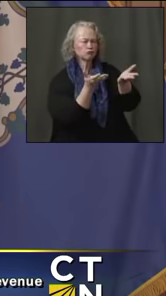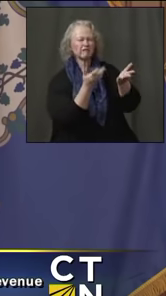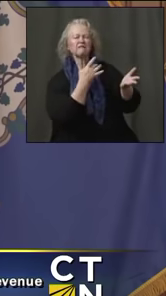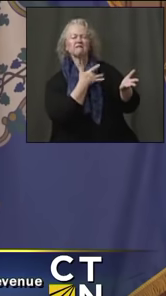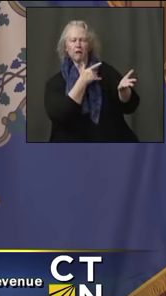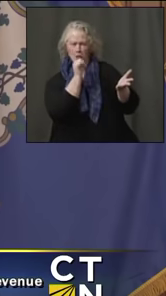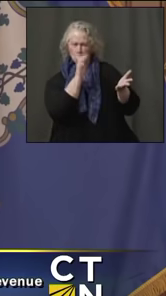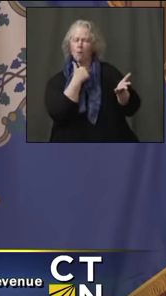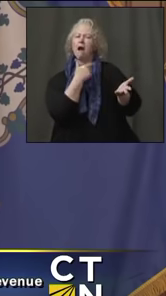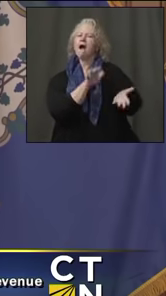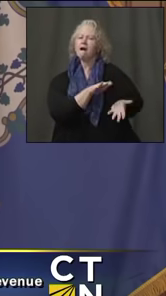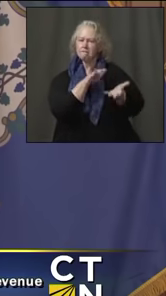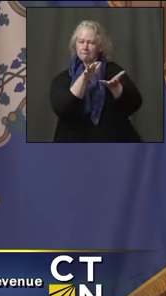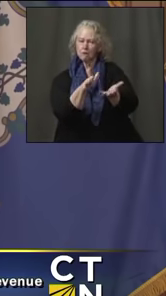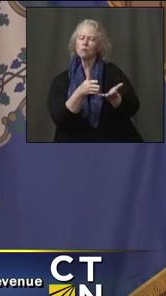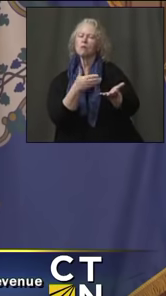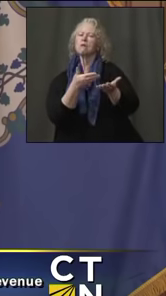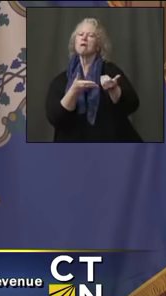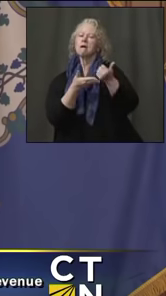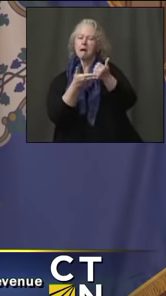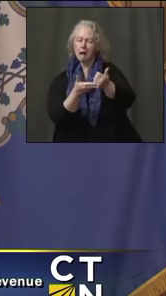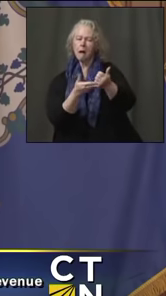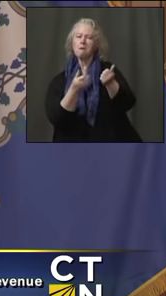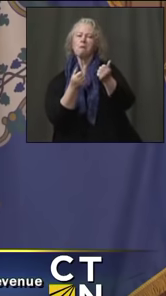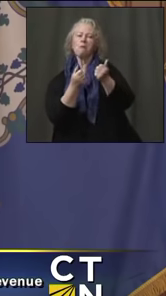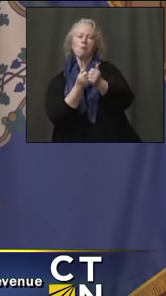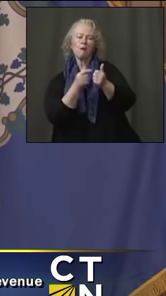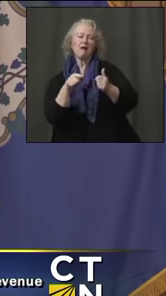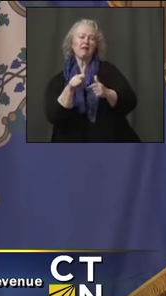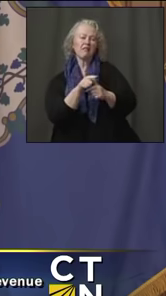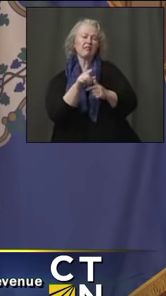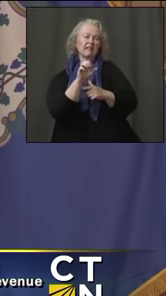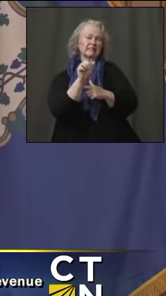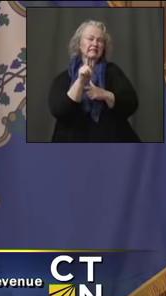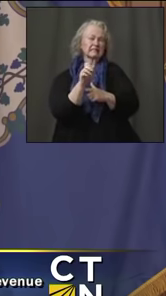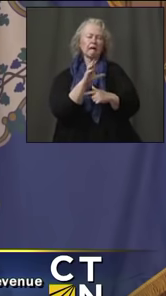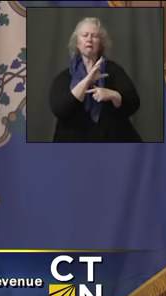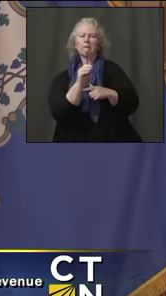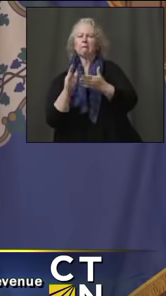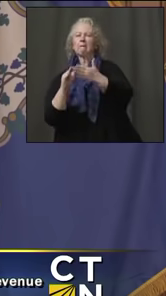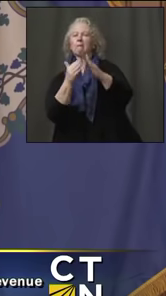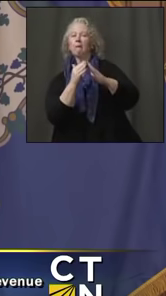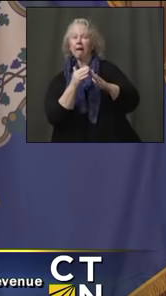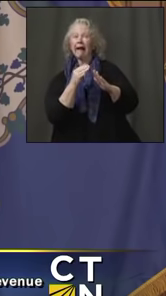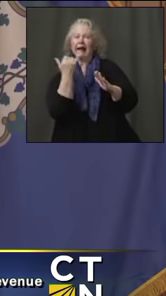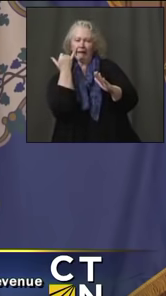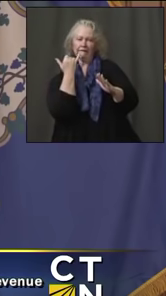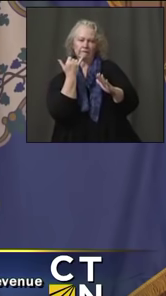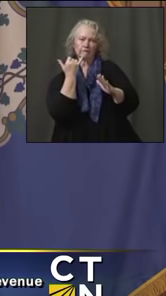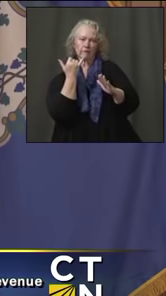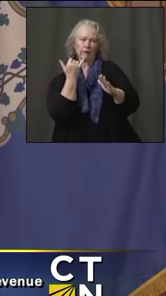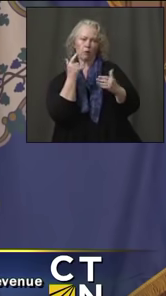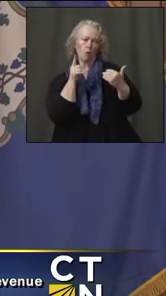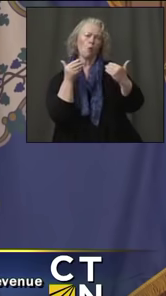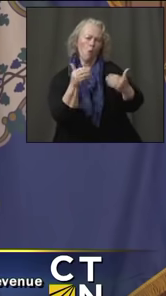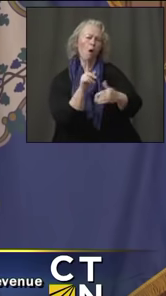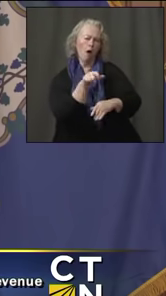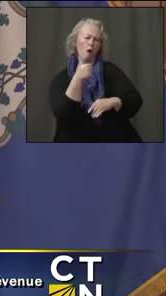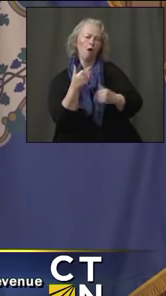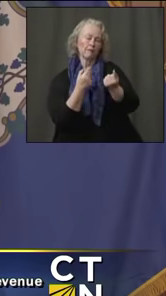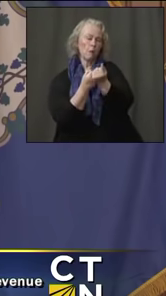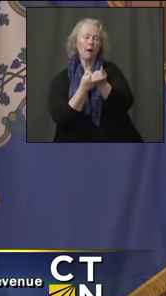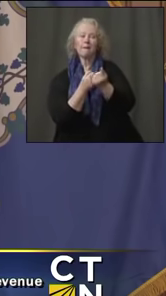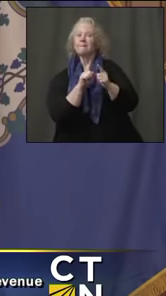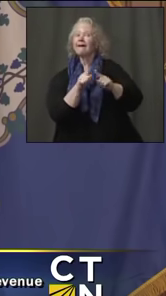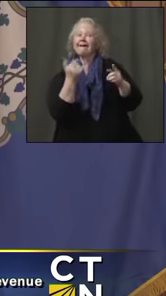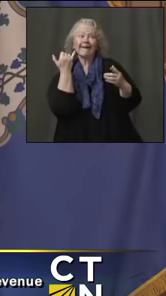or there won't be another supplemental. So we will see, but as we've learned, how can Connecticut do it on its own,